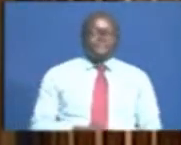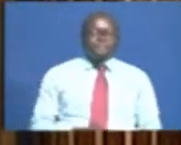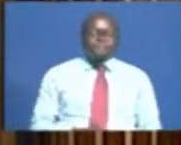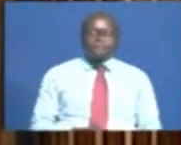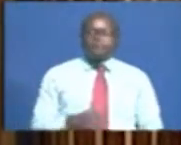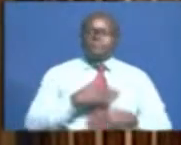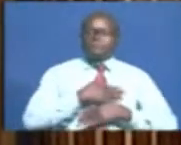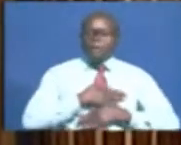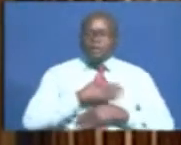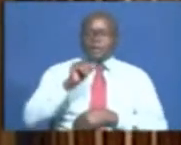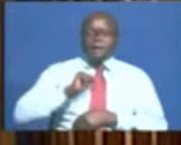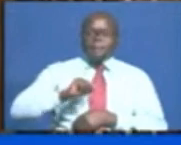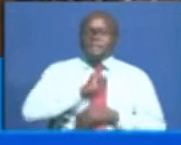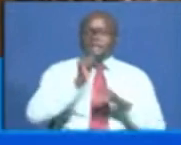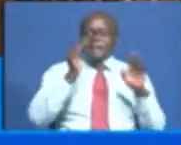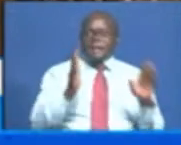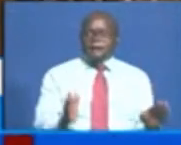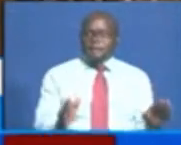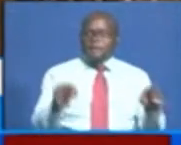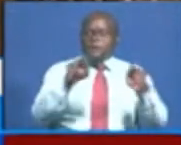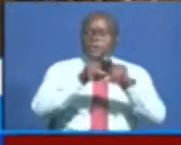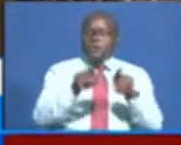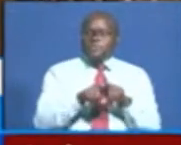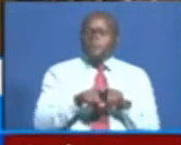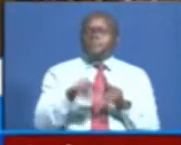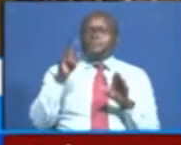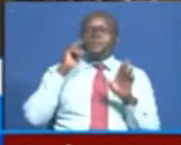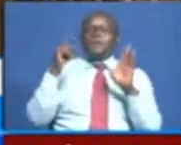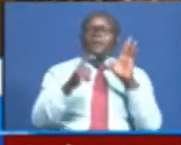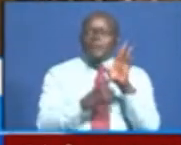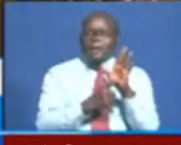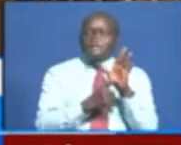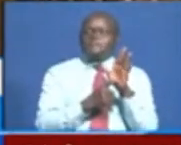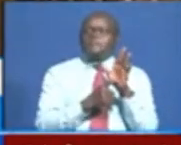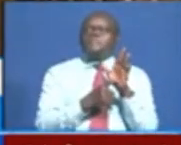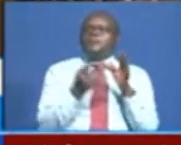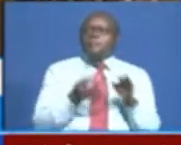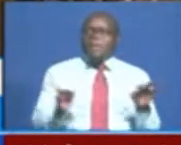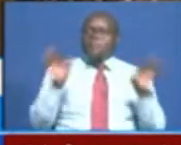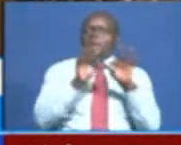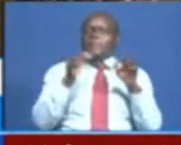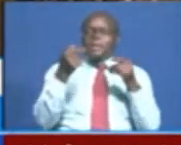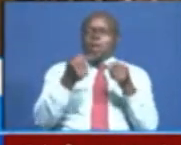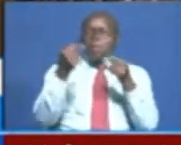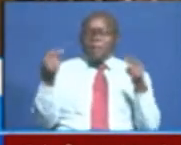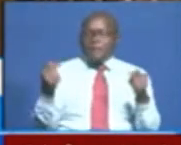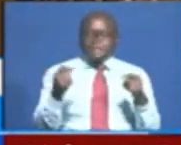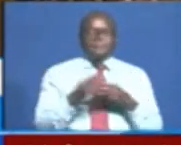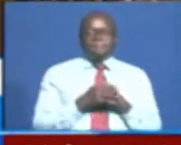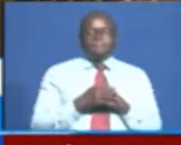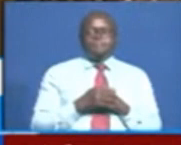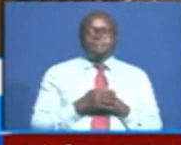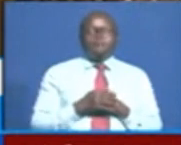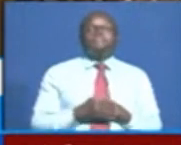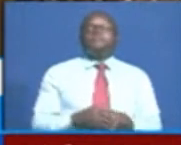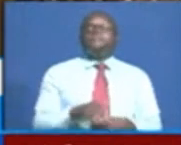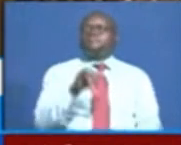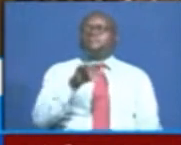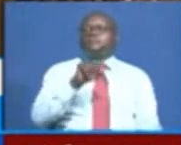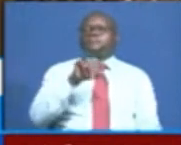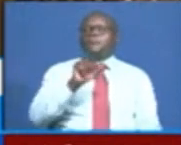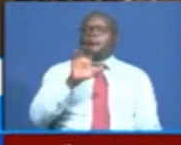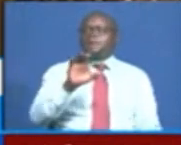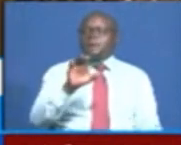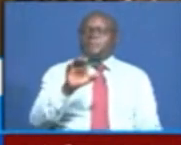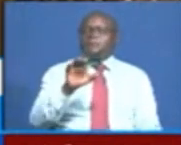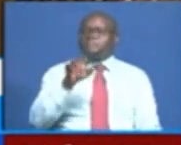Honorable senators, I also wish to recognize my worthy opponents, Mr. Isaac Aloch Paul